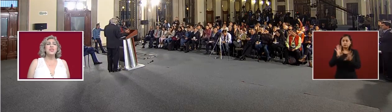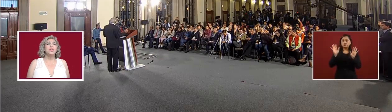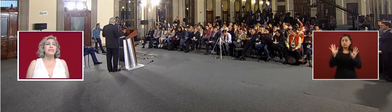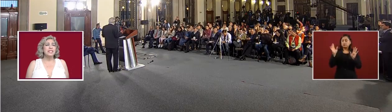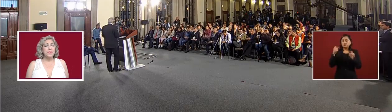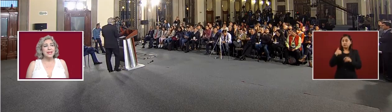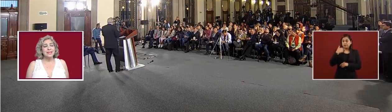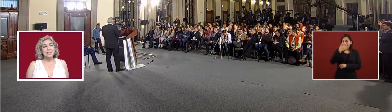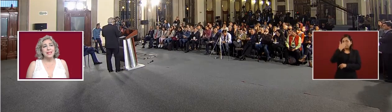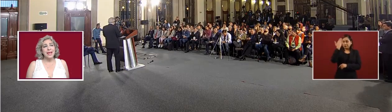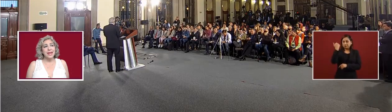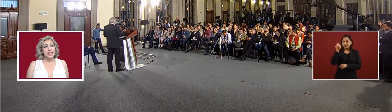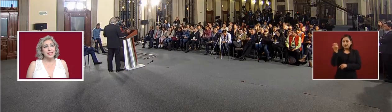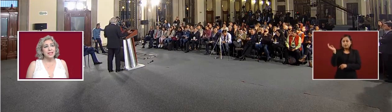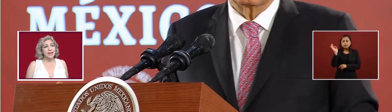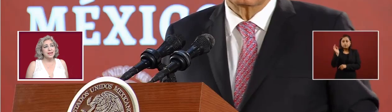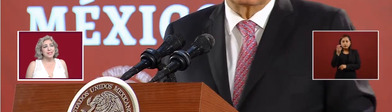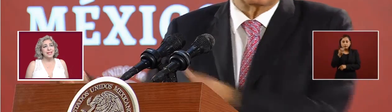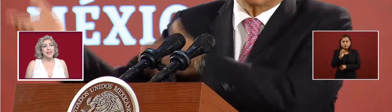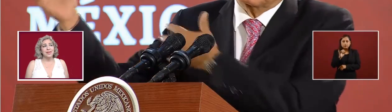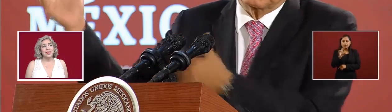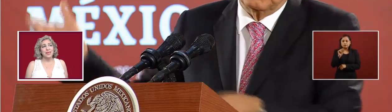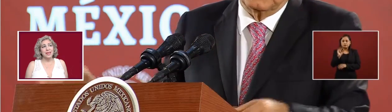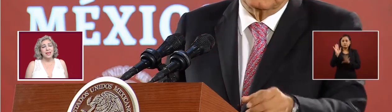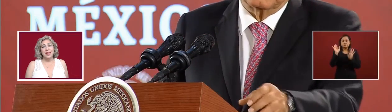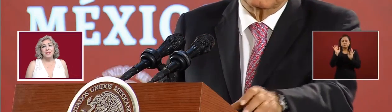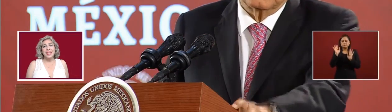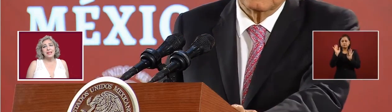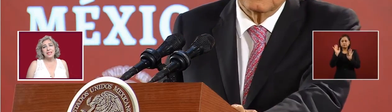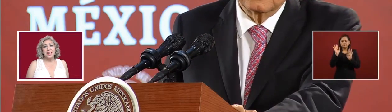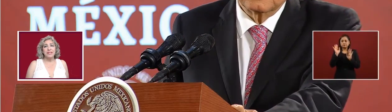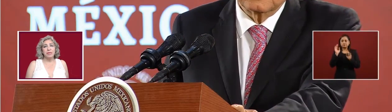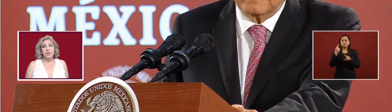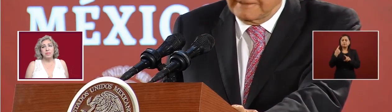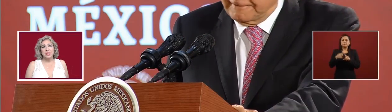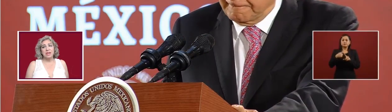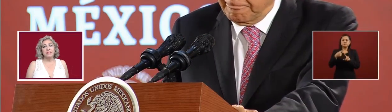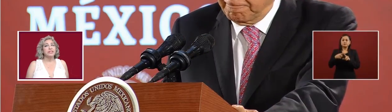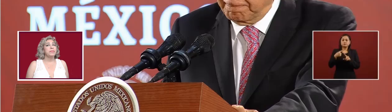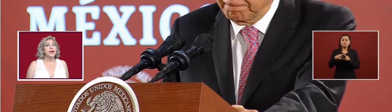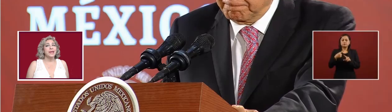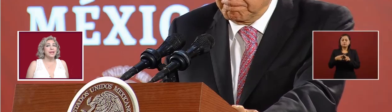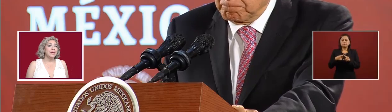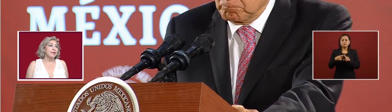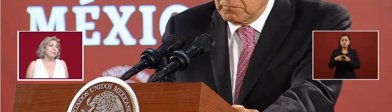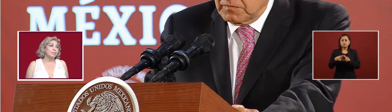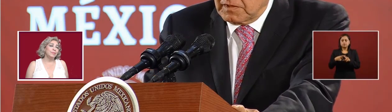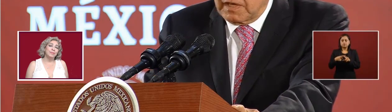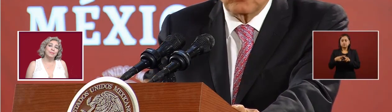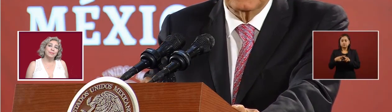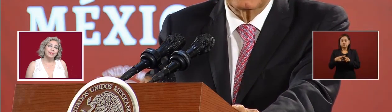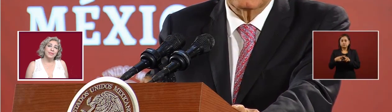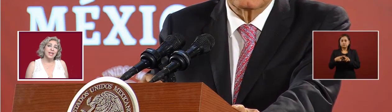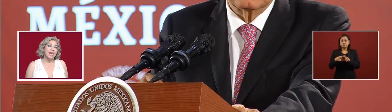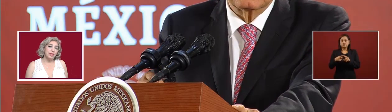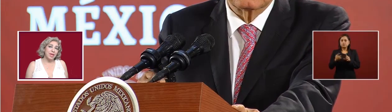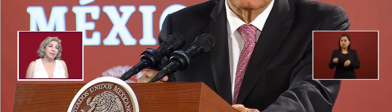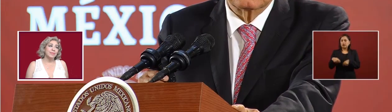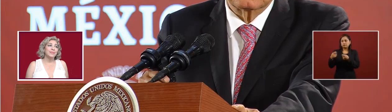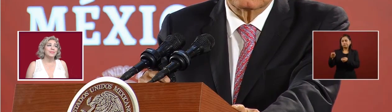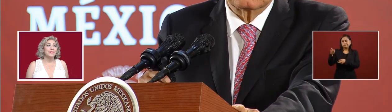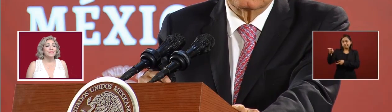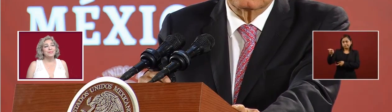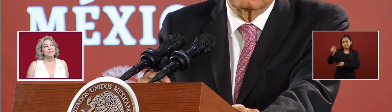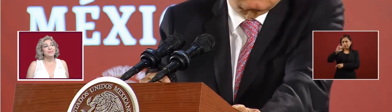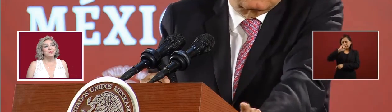I don't know if it's because of that, that Ernestina Godoy, that's going to have to be resolved by Claudia.